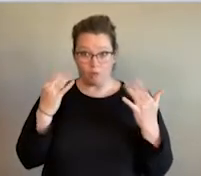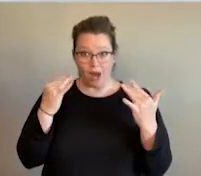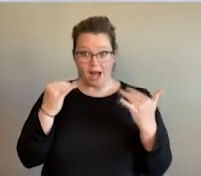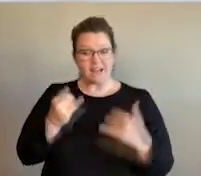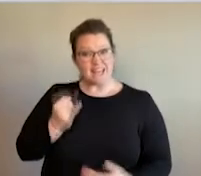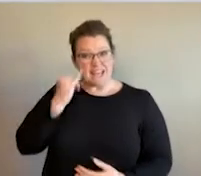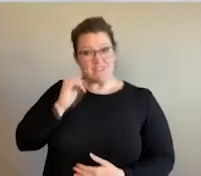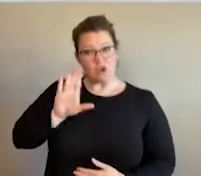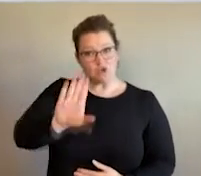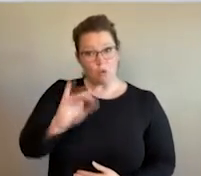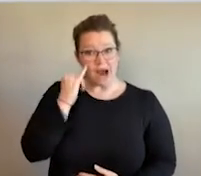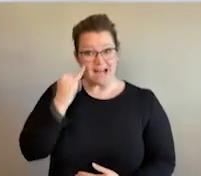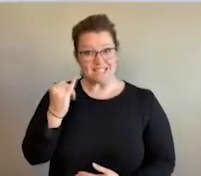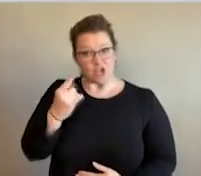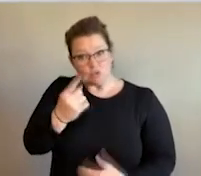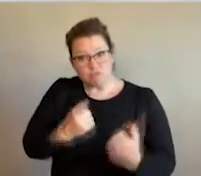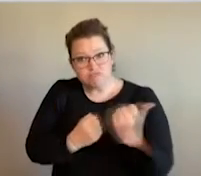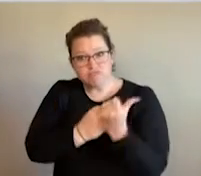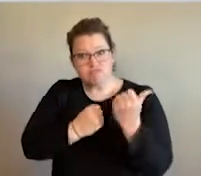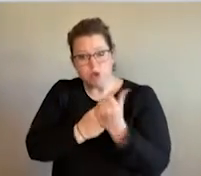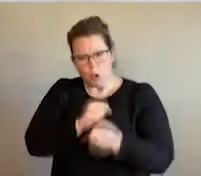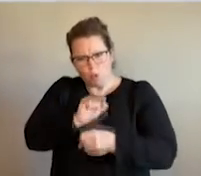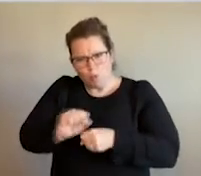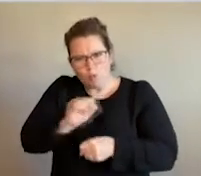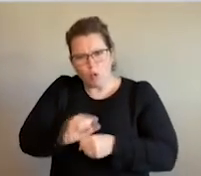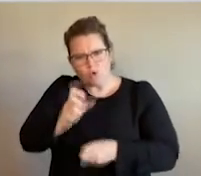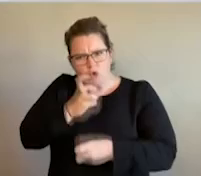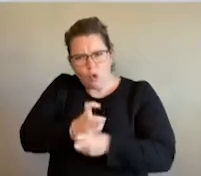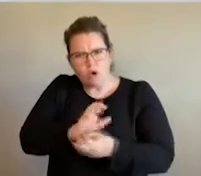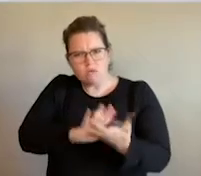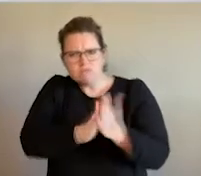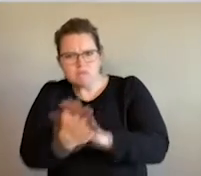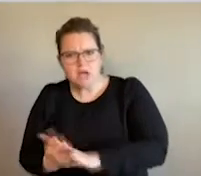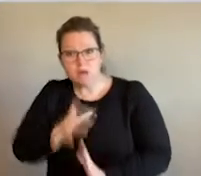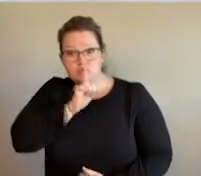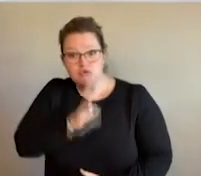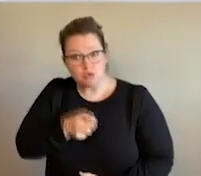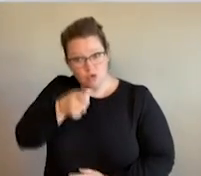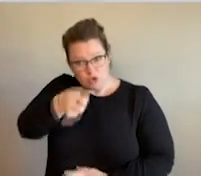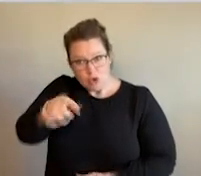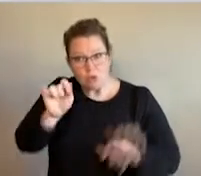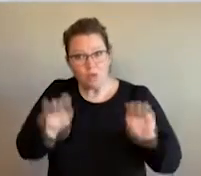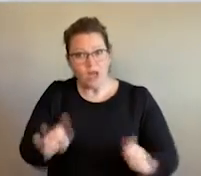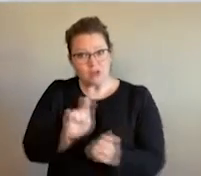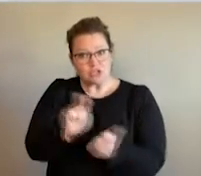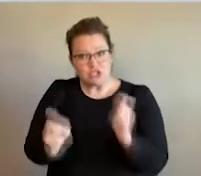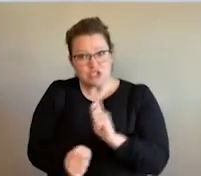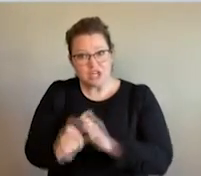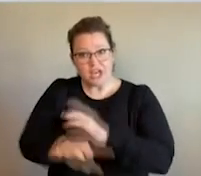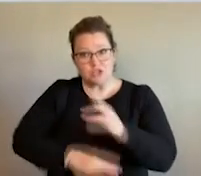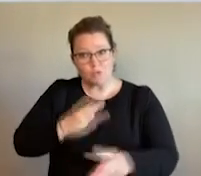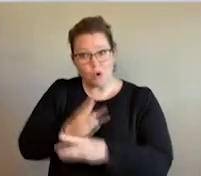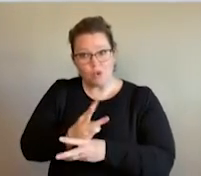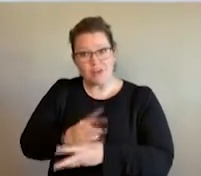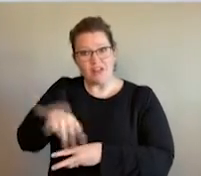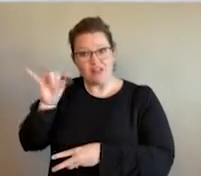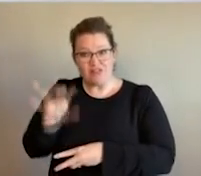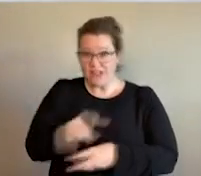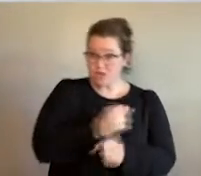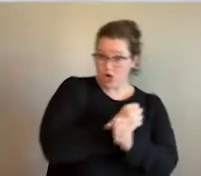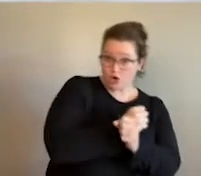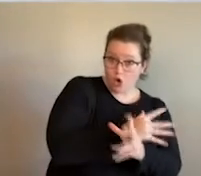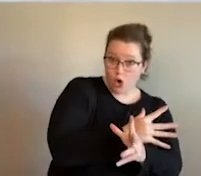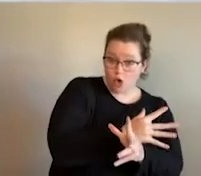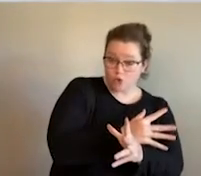ideas and you work hard to make them true, you can change the world. That's your cause, but you've got to work hard. But